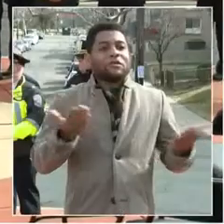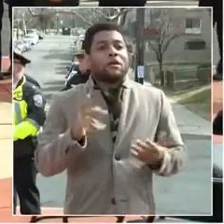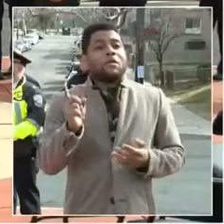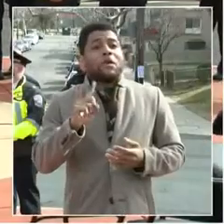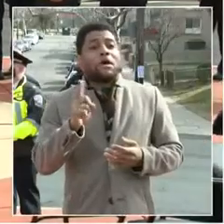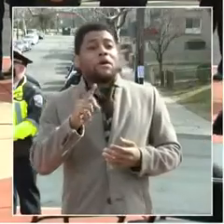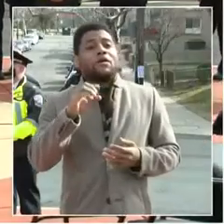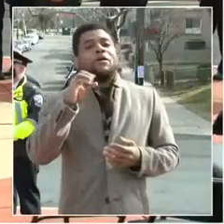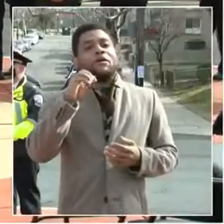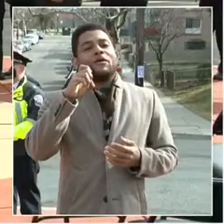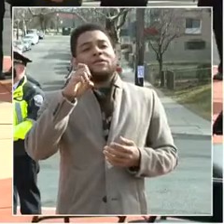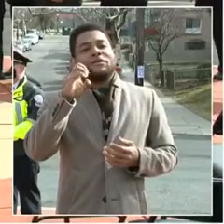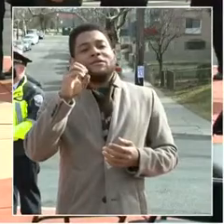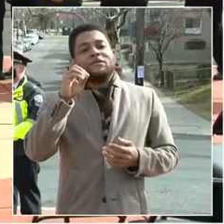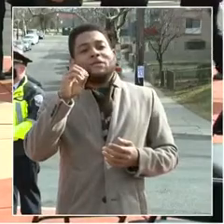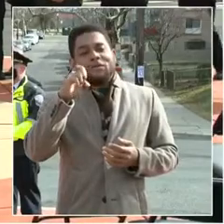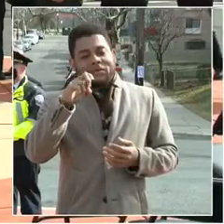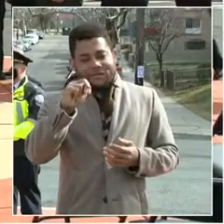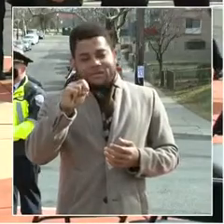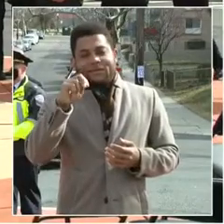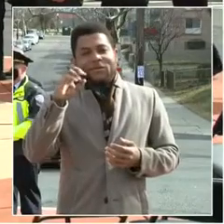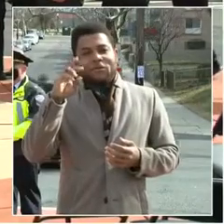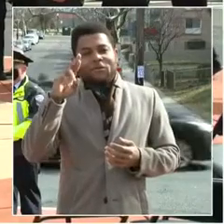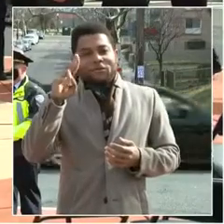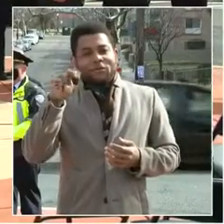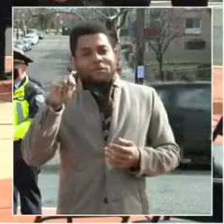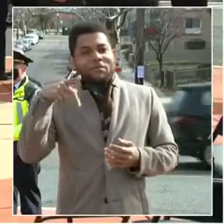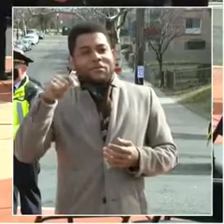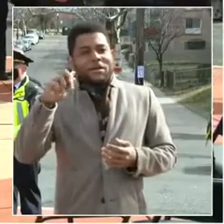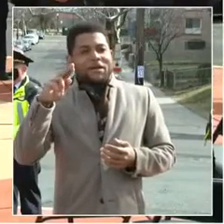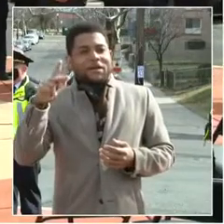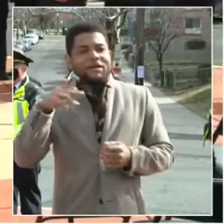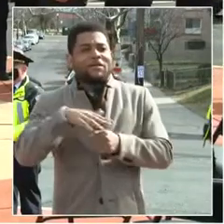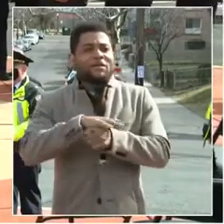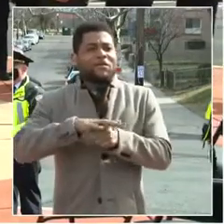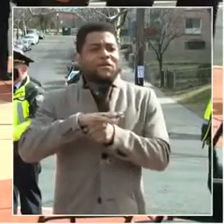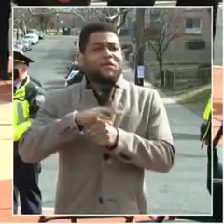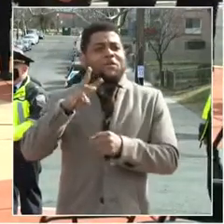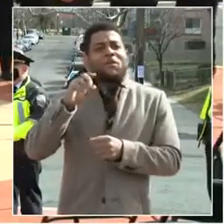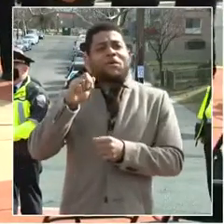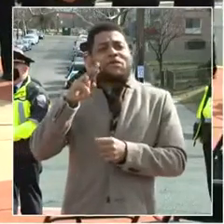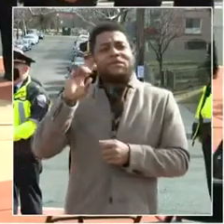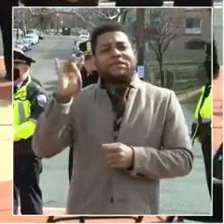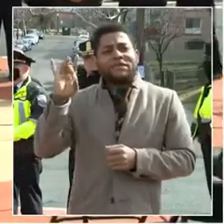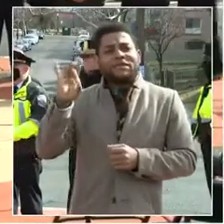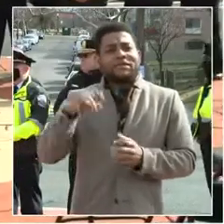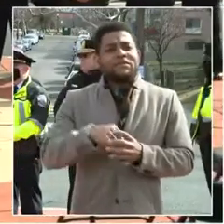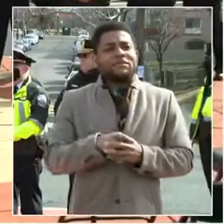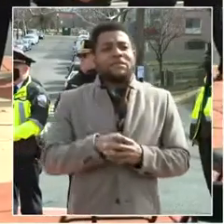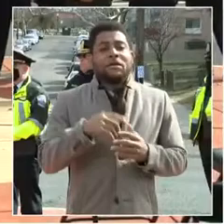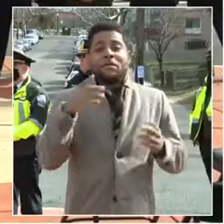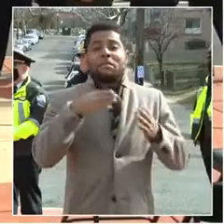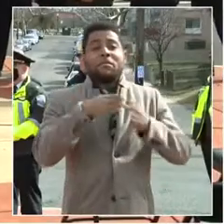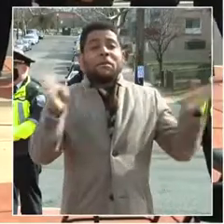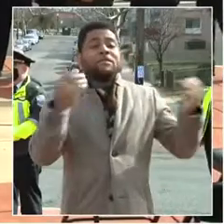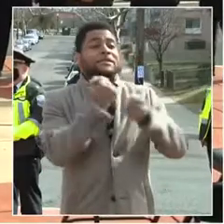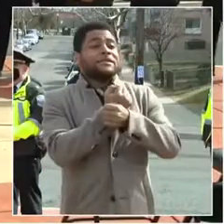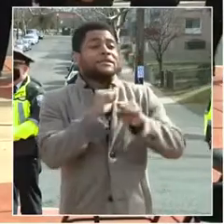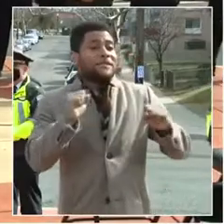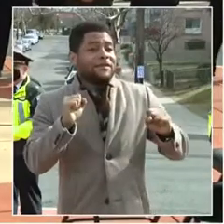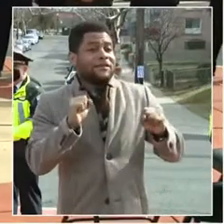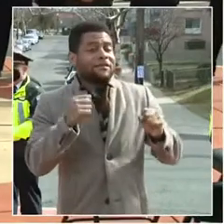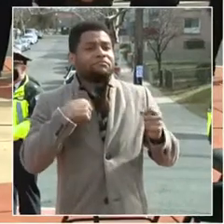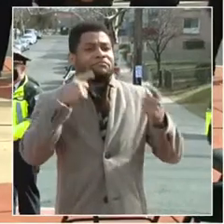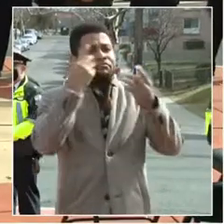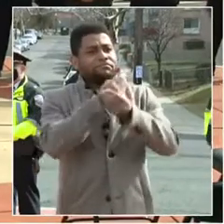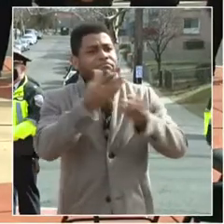Park in Ward 8. We're talking about public safety and announcing another partnership in our